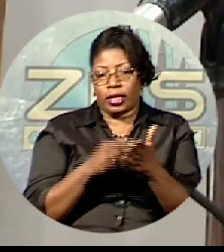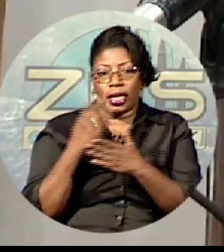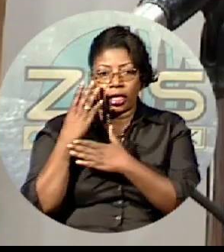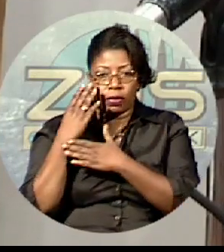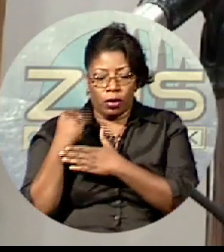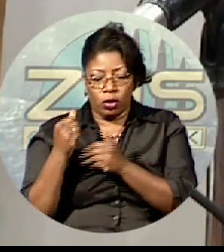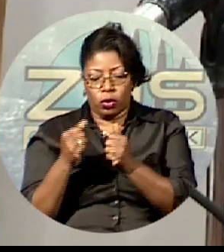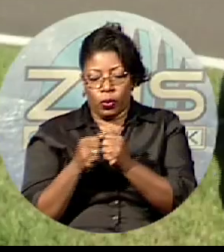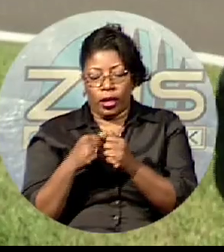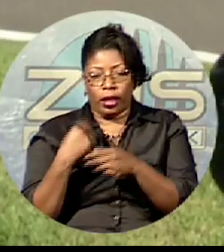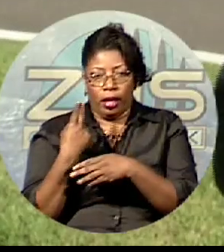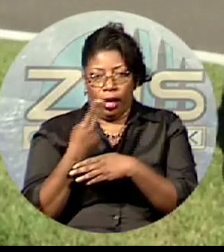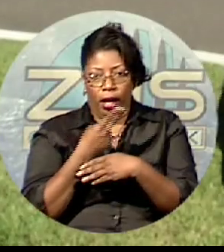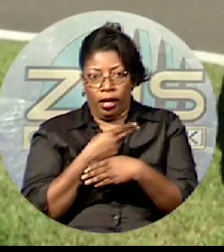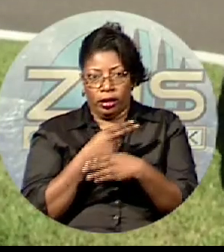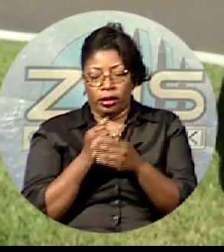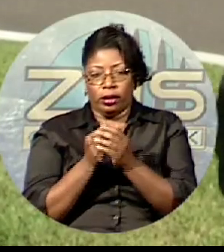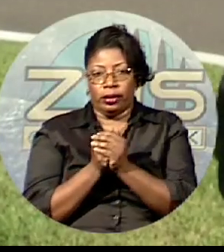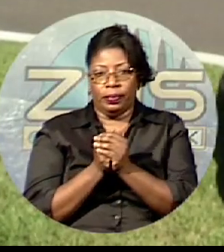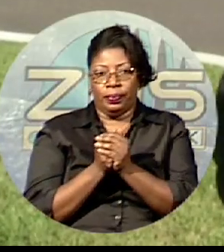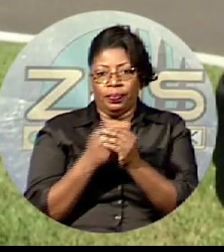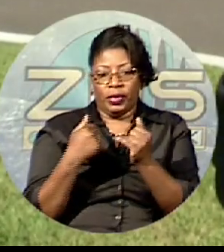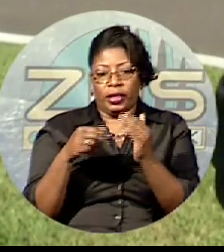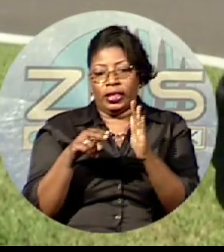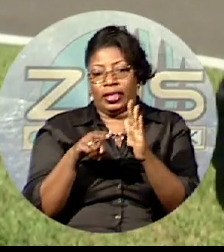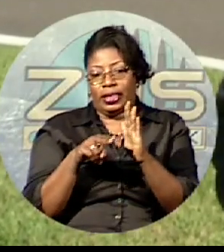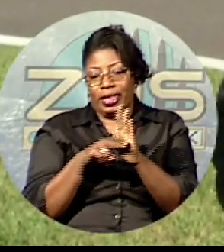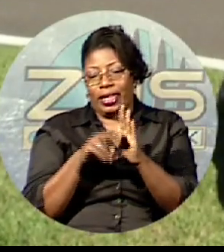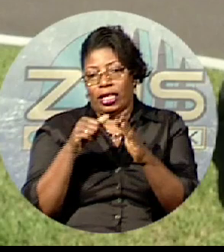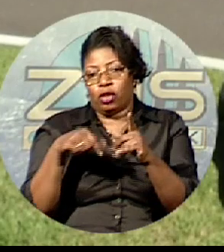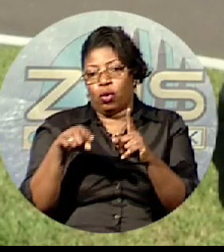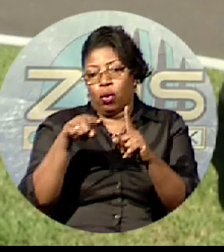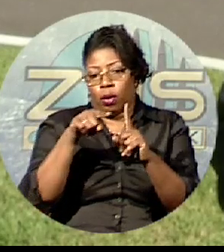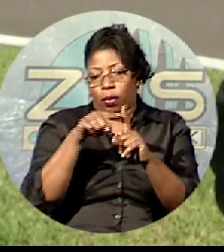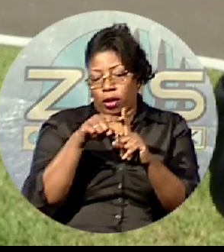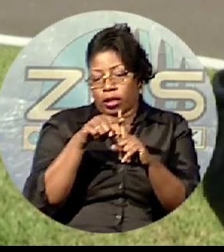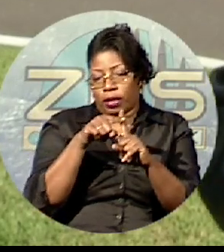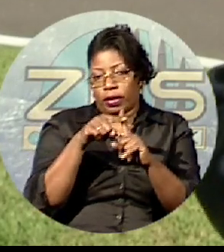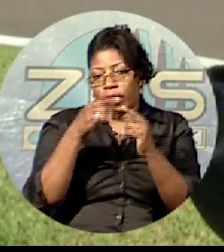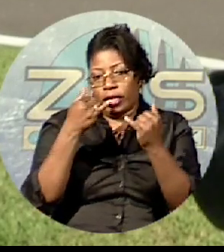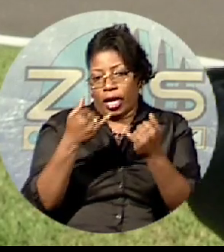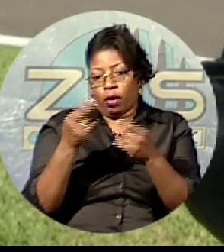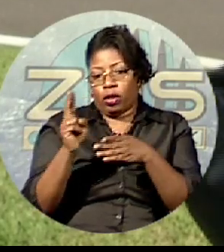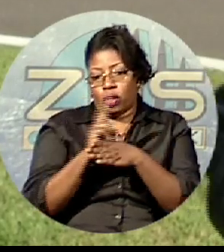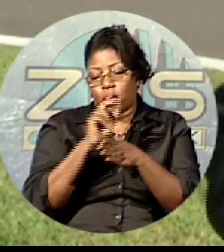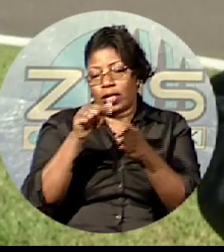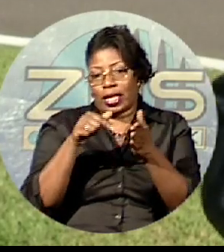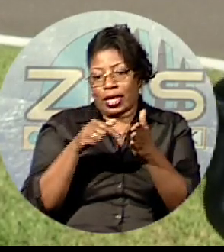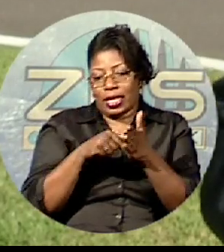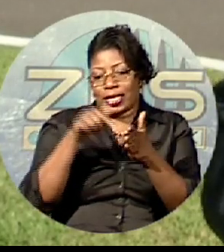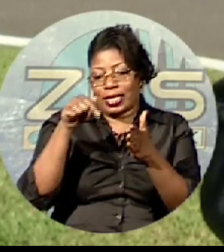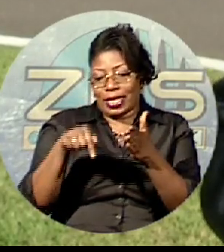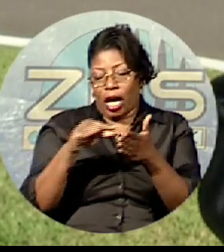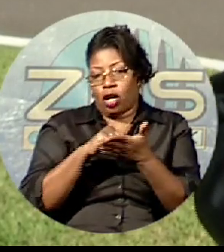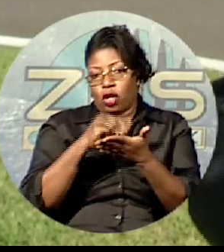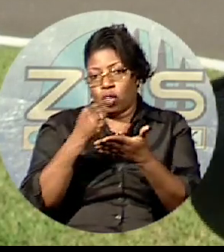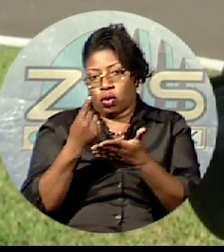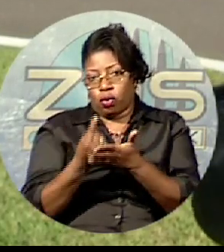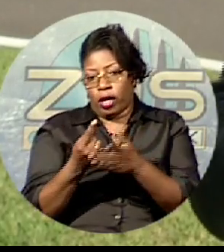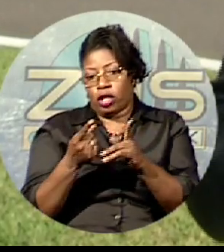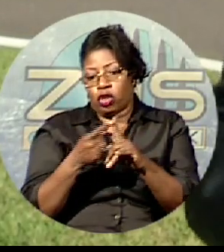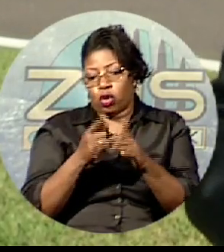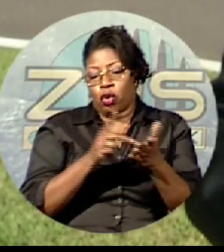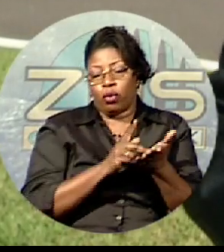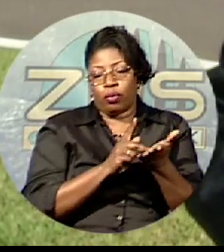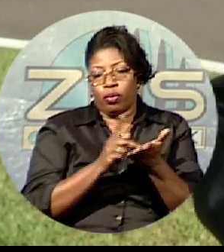experience with us. And talk about turning a negative into a positive. Prime Minister Christie says they will now use this recent downgrade by Standard & Poor's to